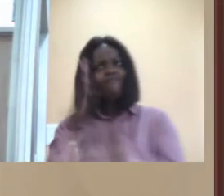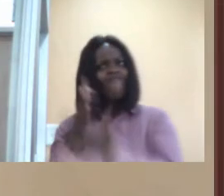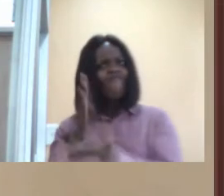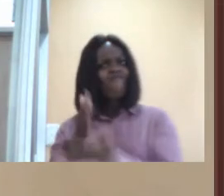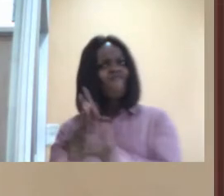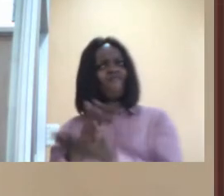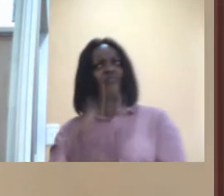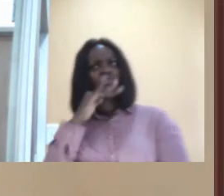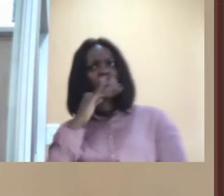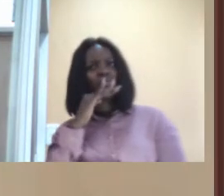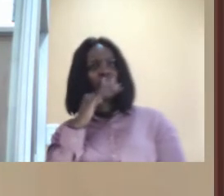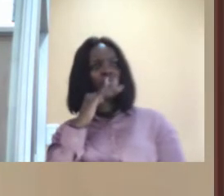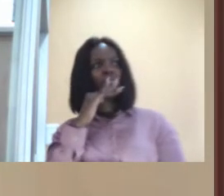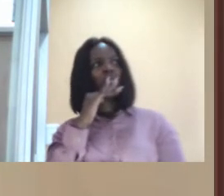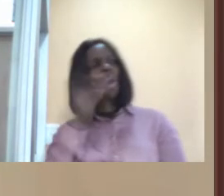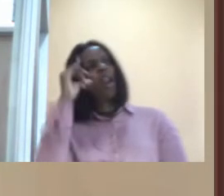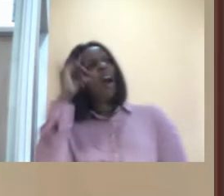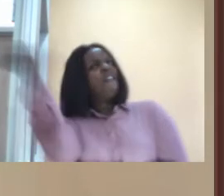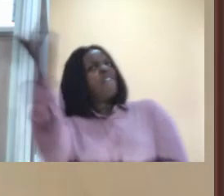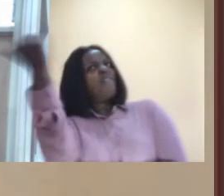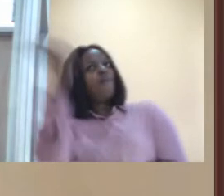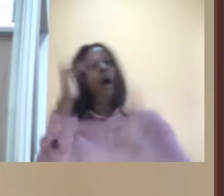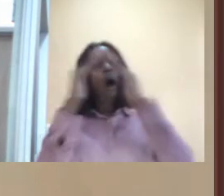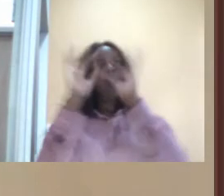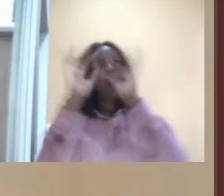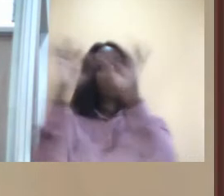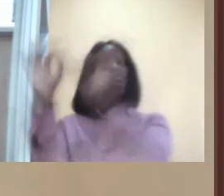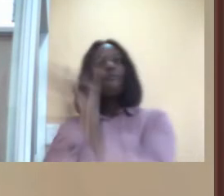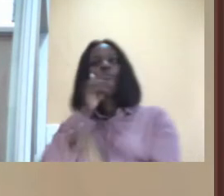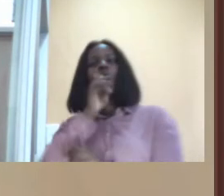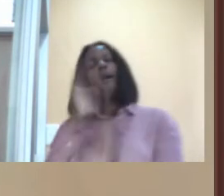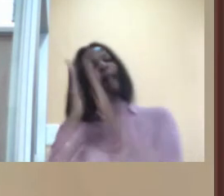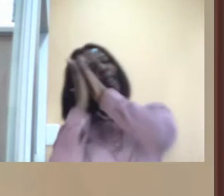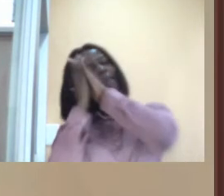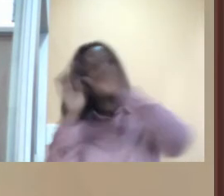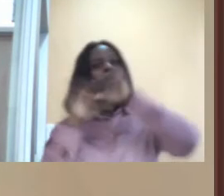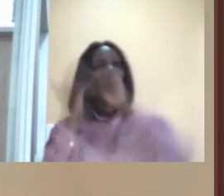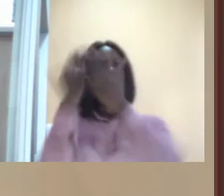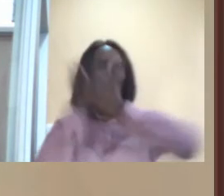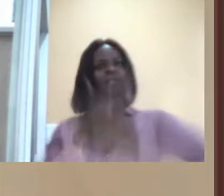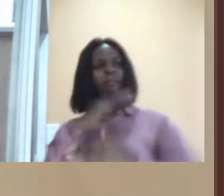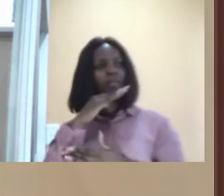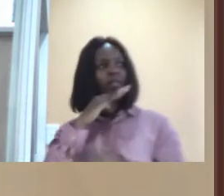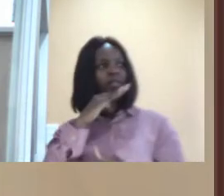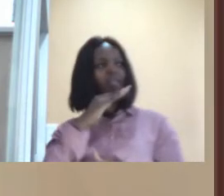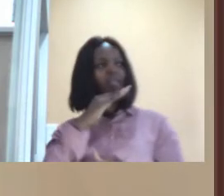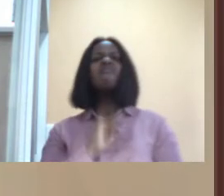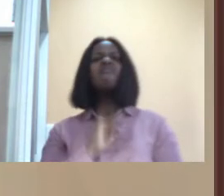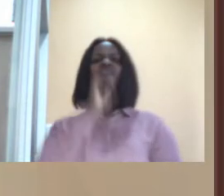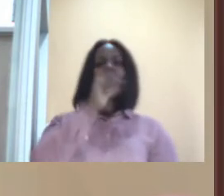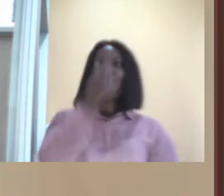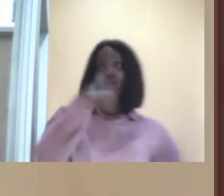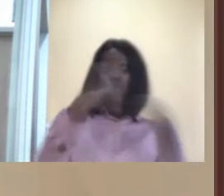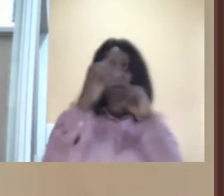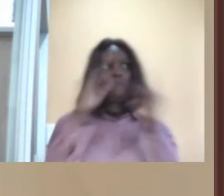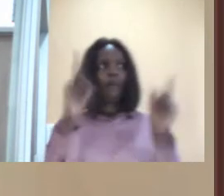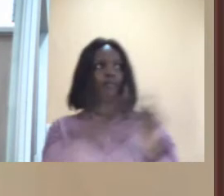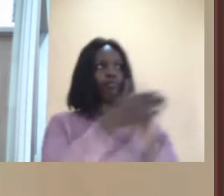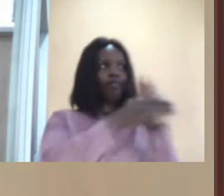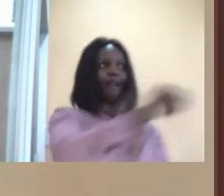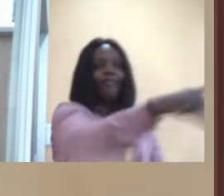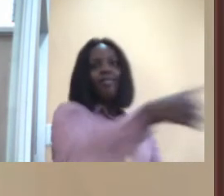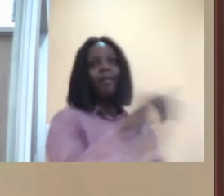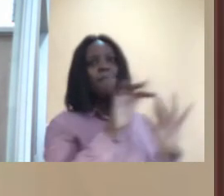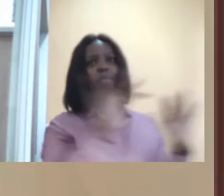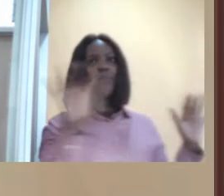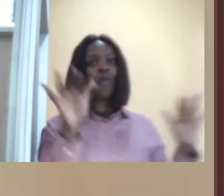sleep nicely, the secured environment, and you sleep with a full stomach. Whereas on the other hand, on the other